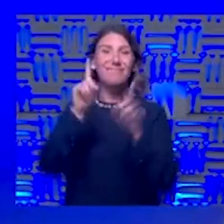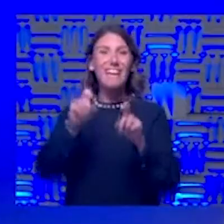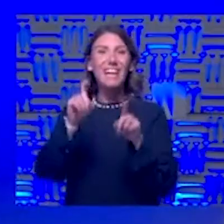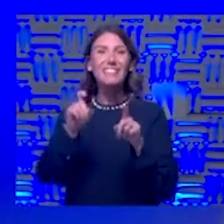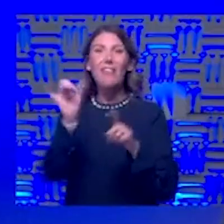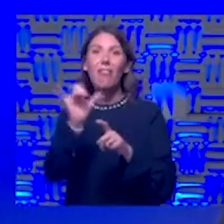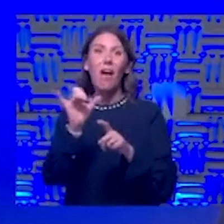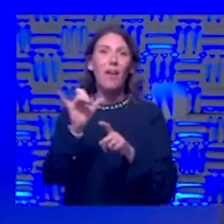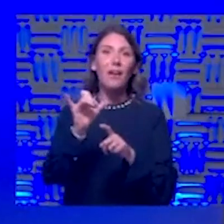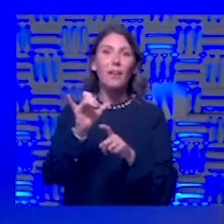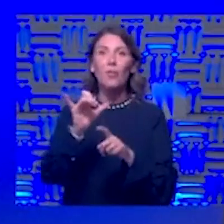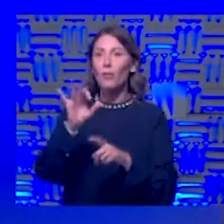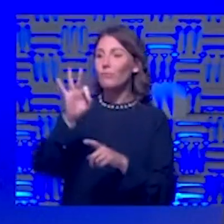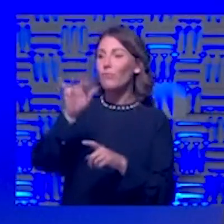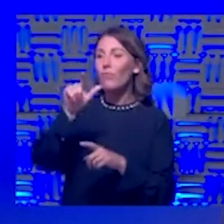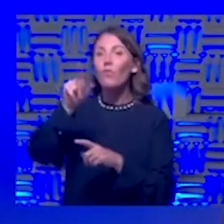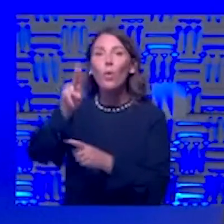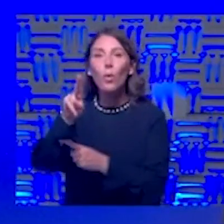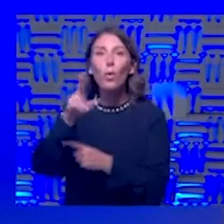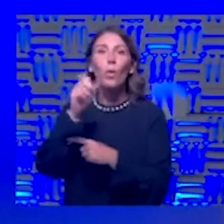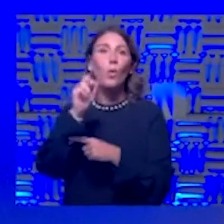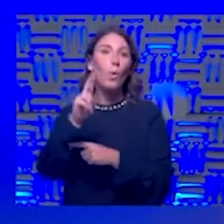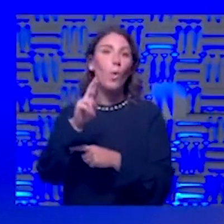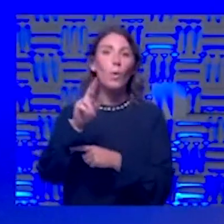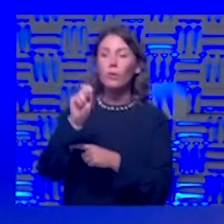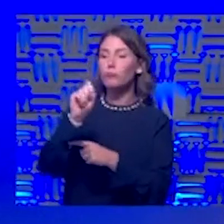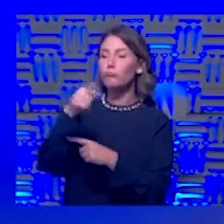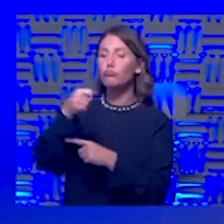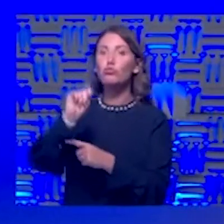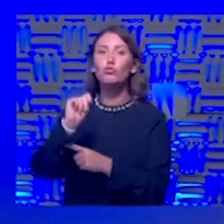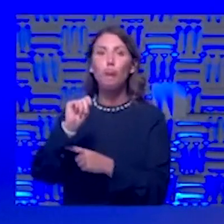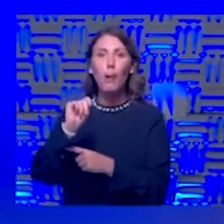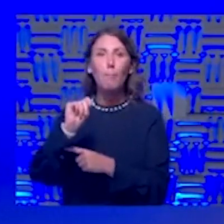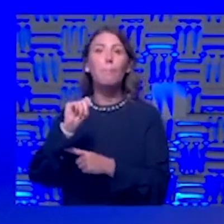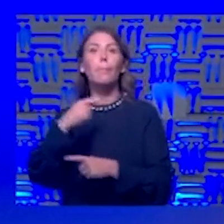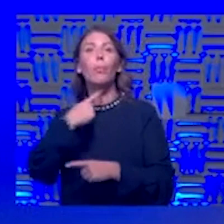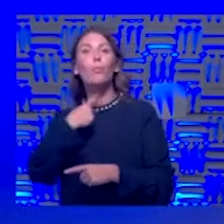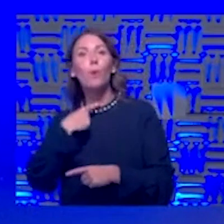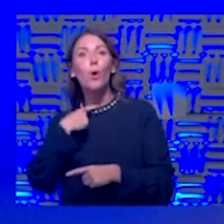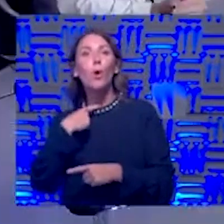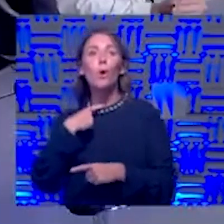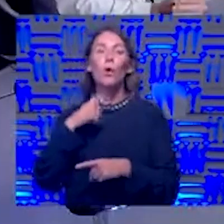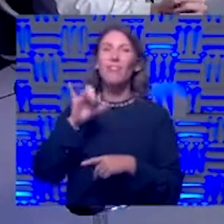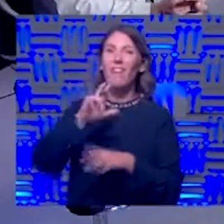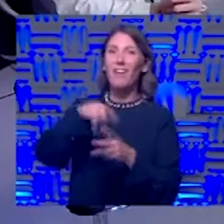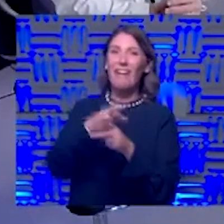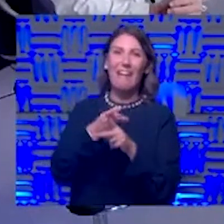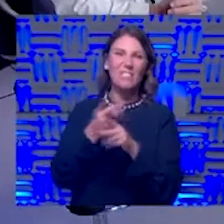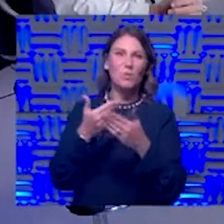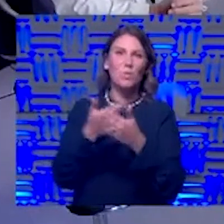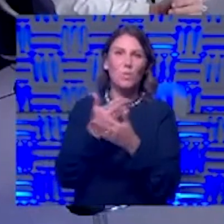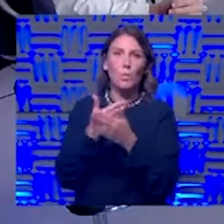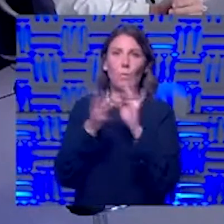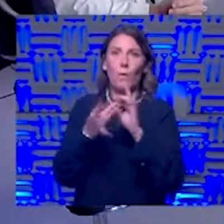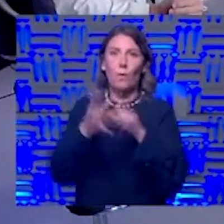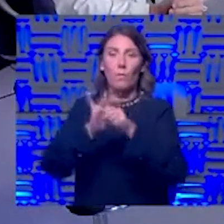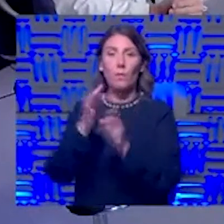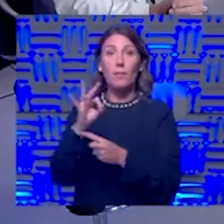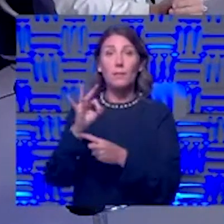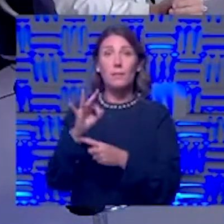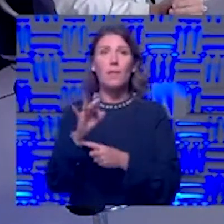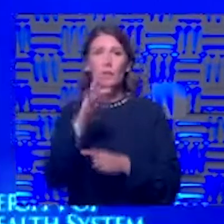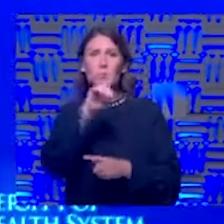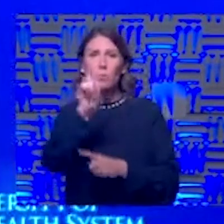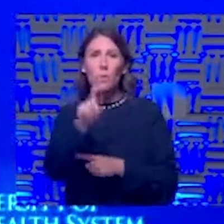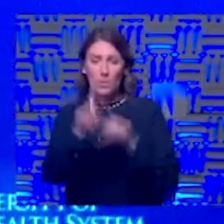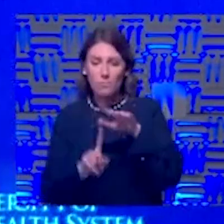things of that nature. So this type of test is not new. It's just new for COVID-19. I had this question come up over the weekend, but if you think you've had some